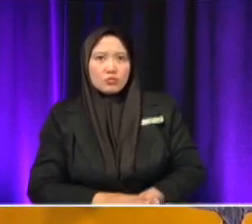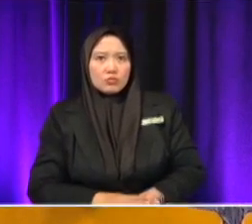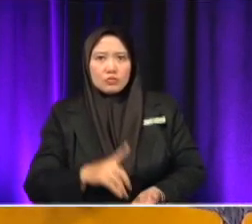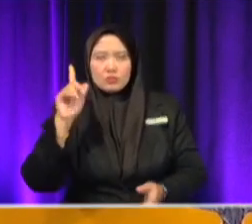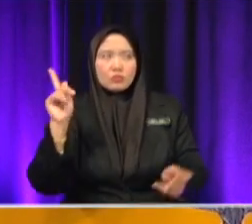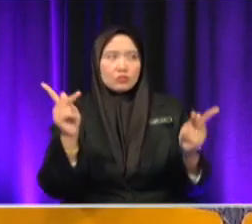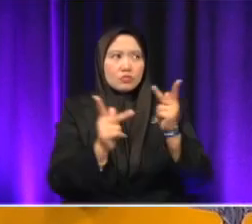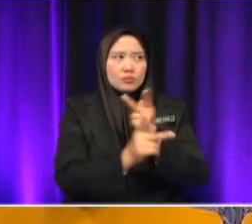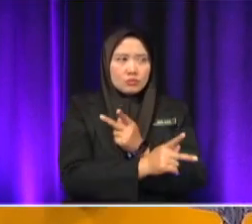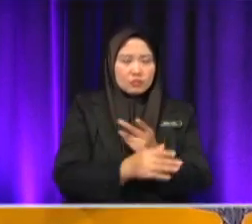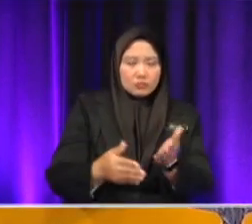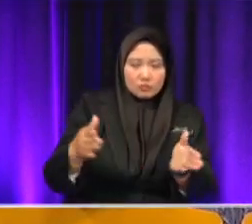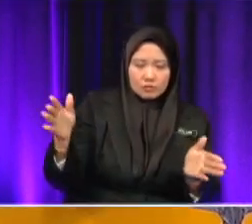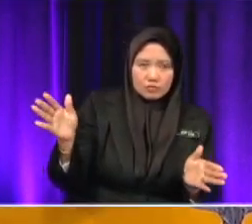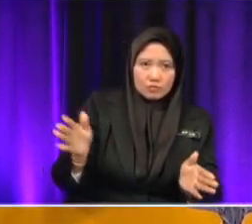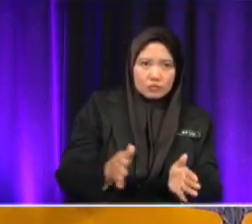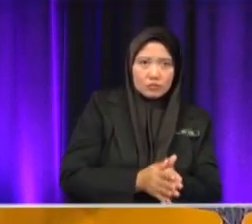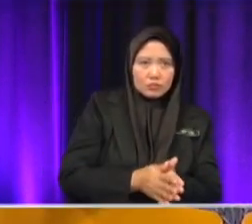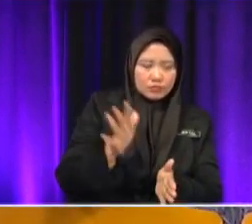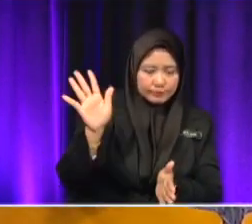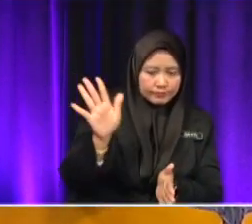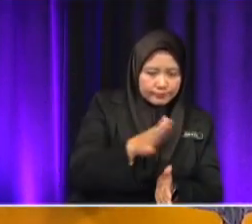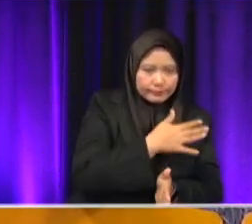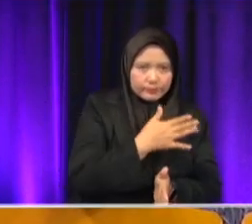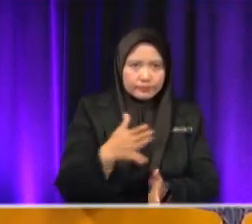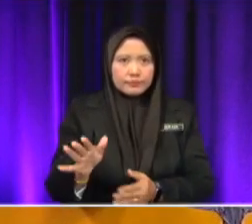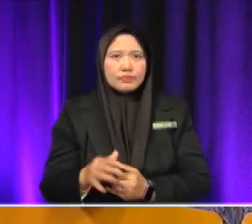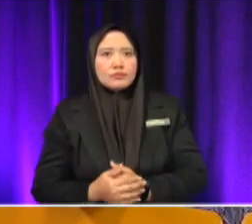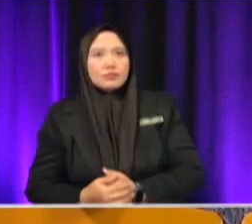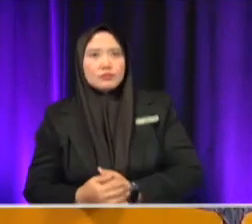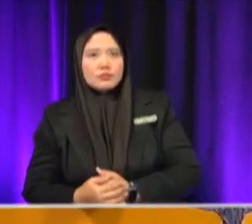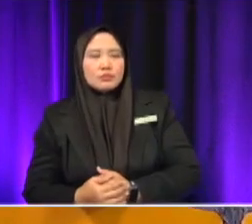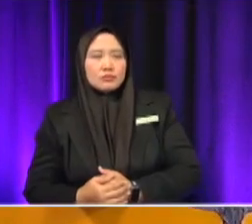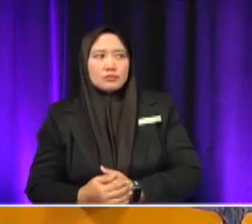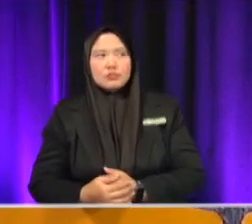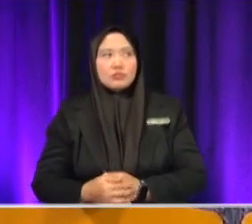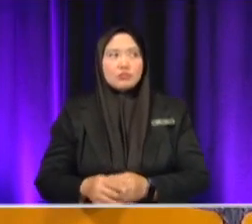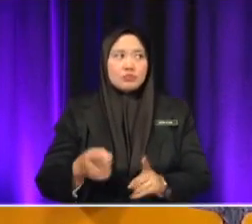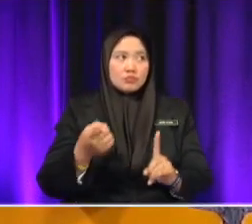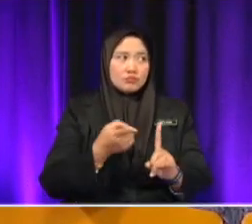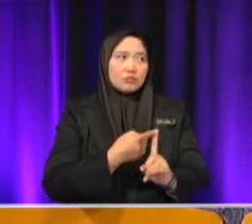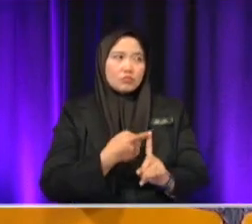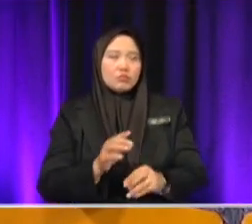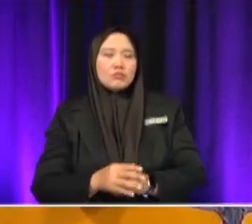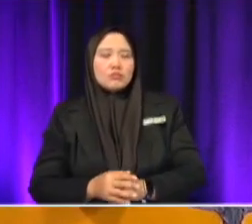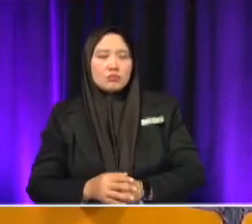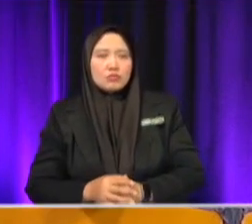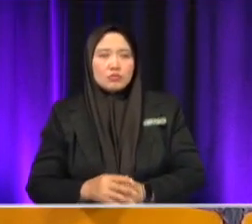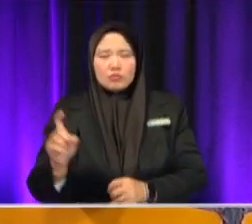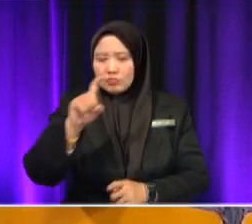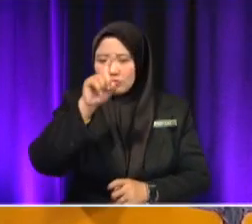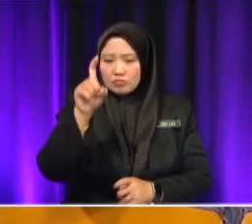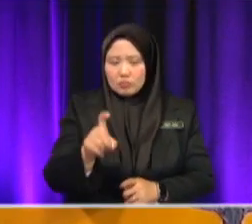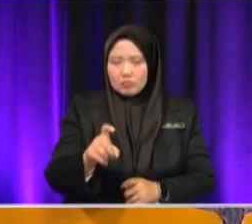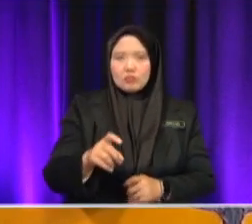you should be able to look at both the text and the questions quickly. So you get to know the idea